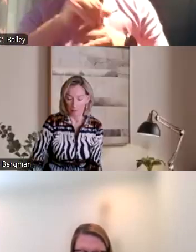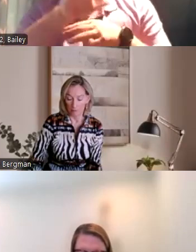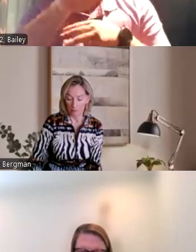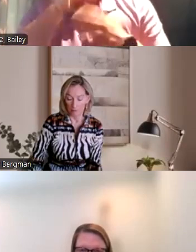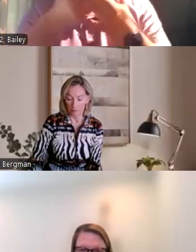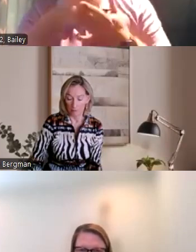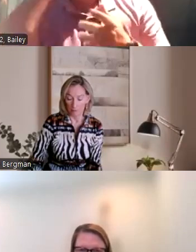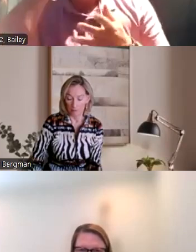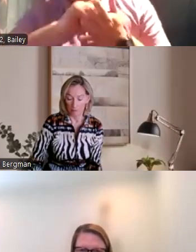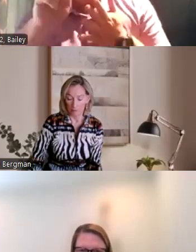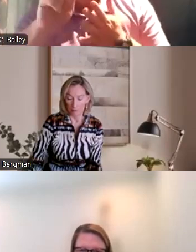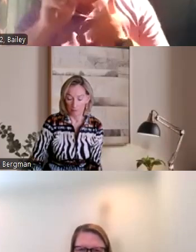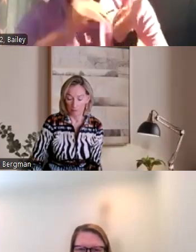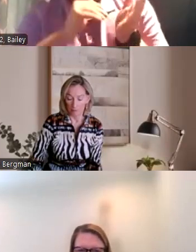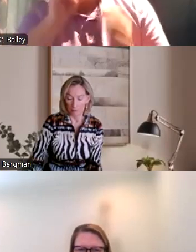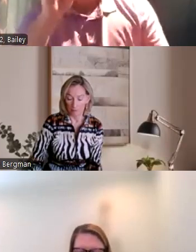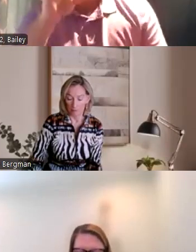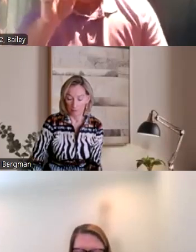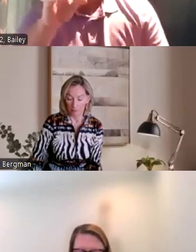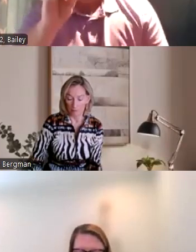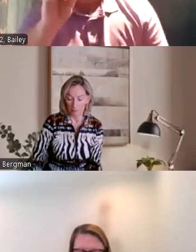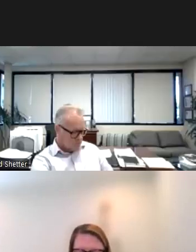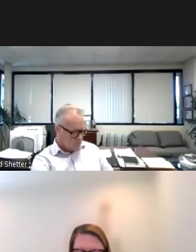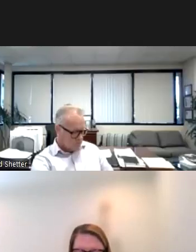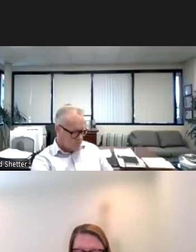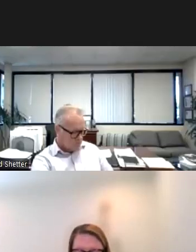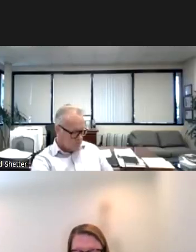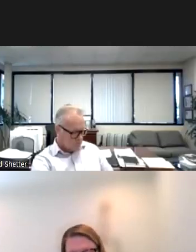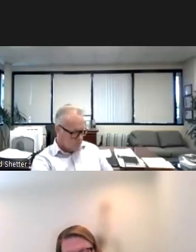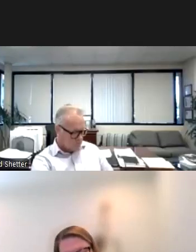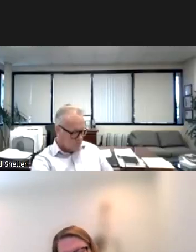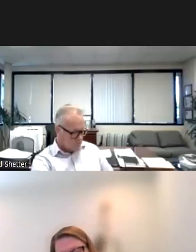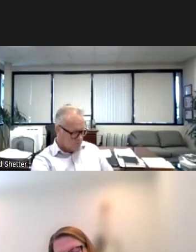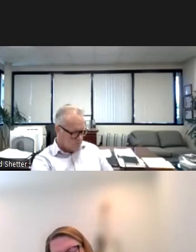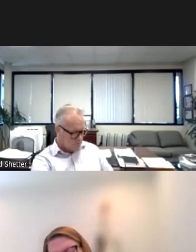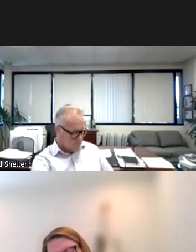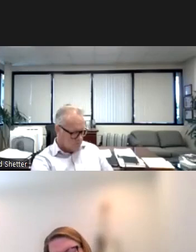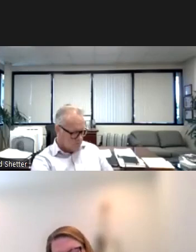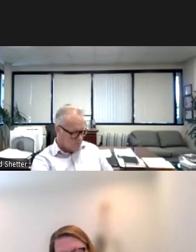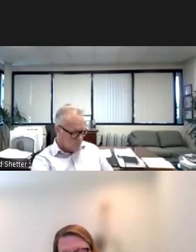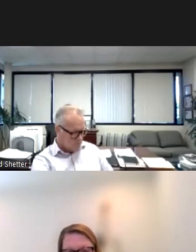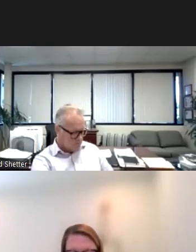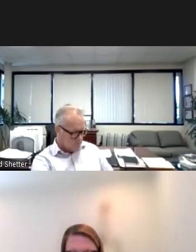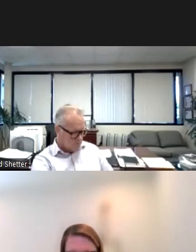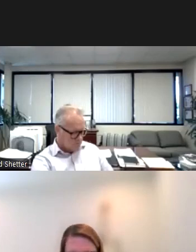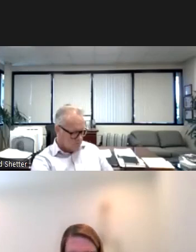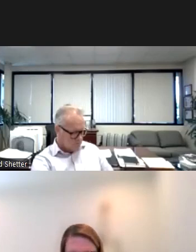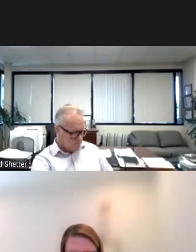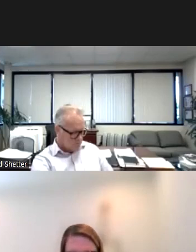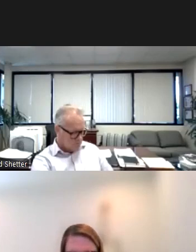So, Dr. Gravano, welcome. Thank you. Mark, I was wondering, will